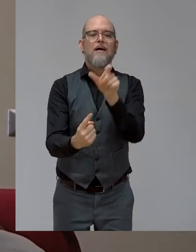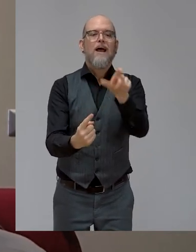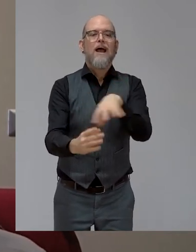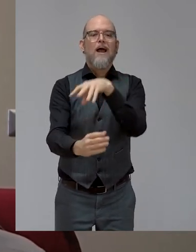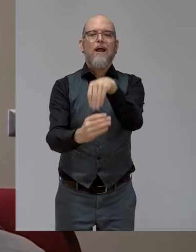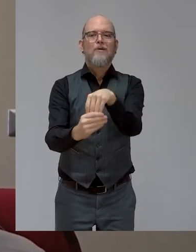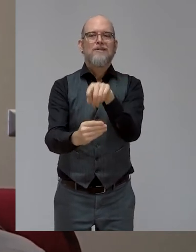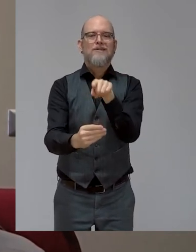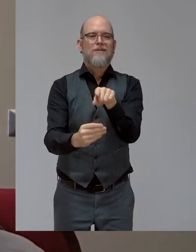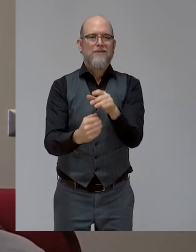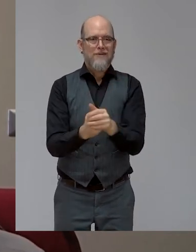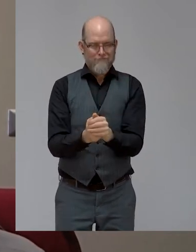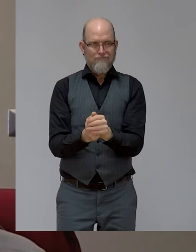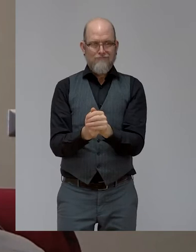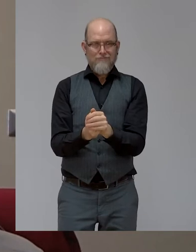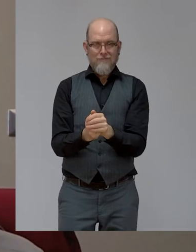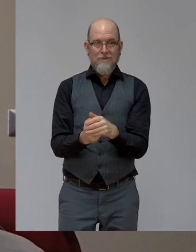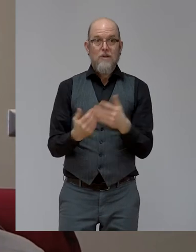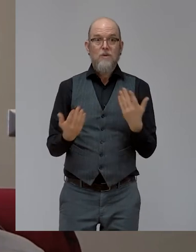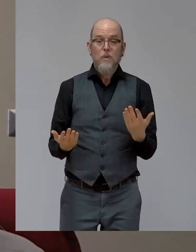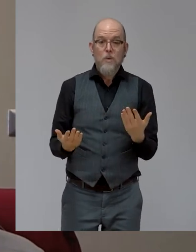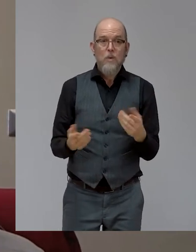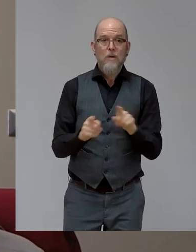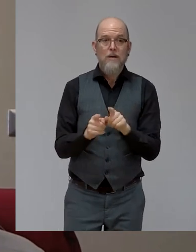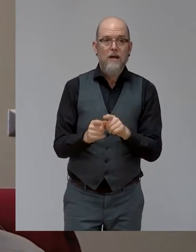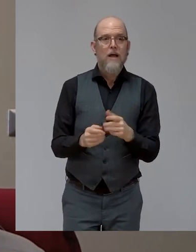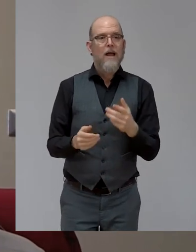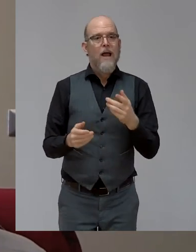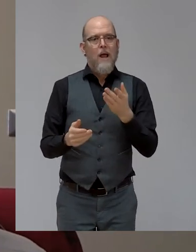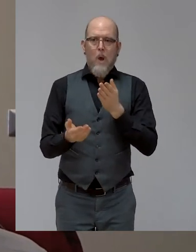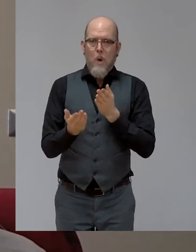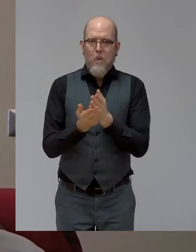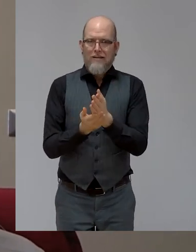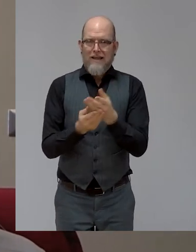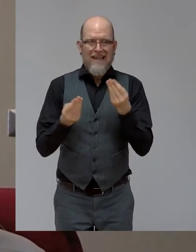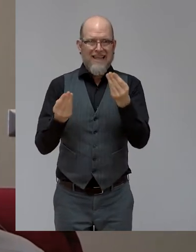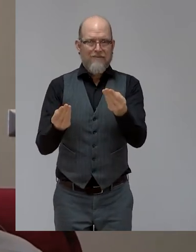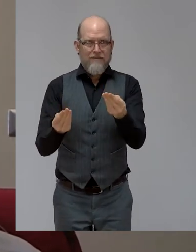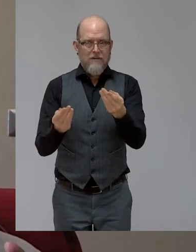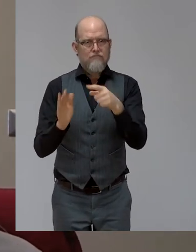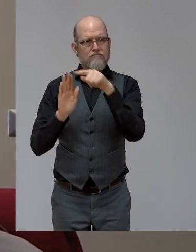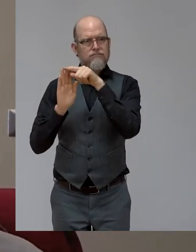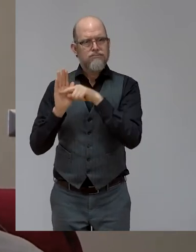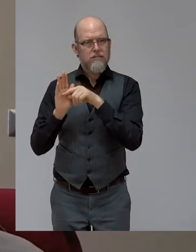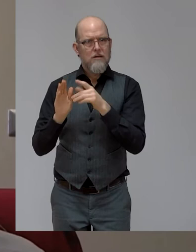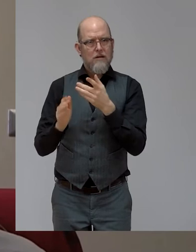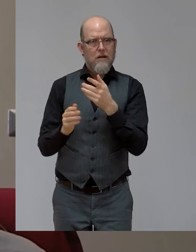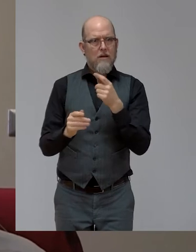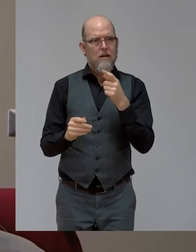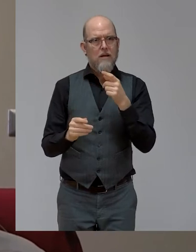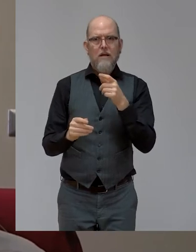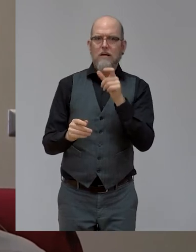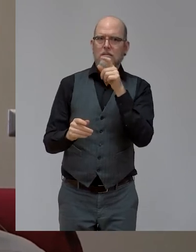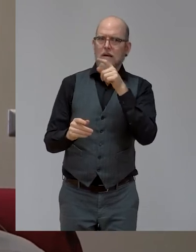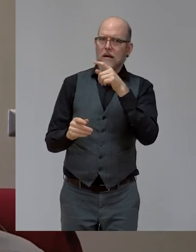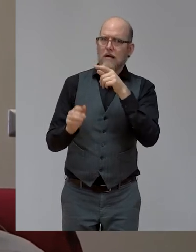must be assumed from a rights perspective, which is that our law 2422